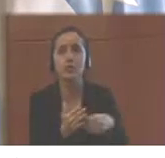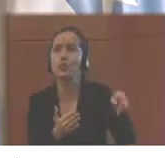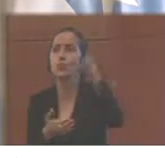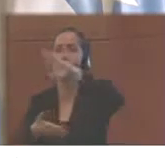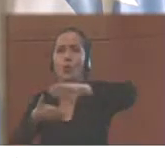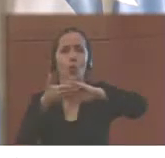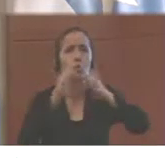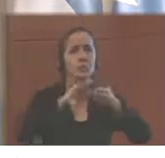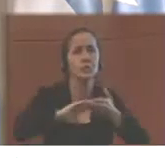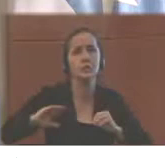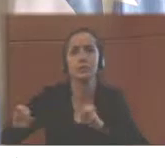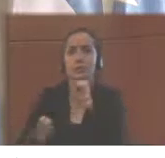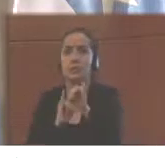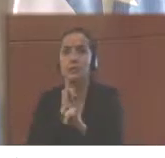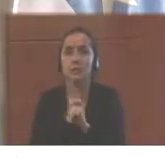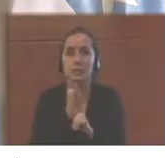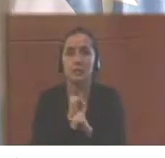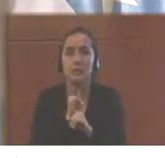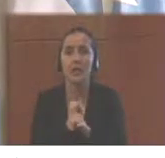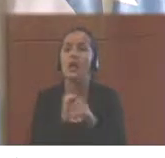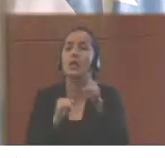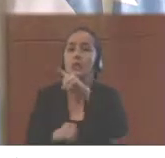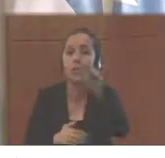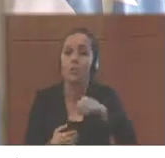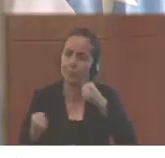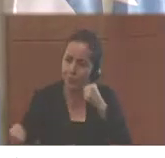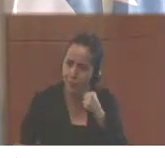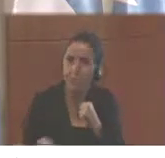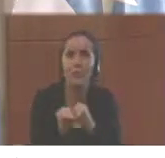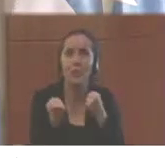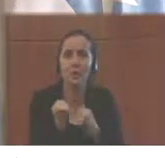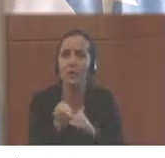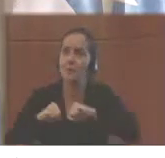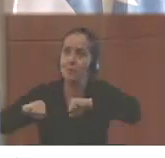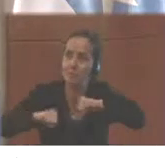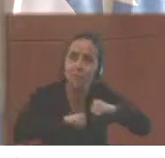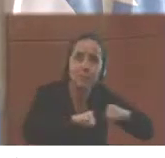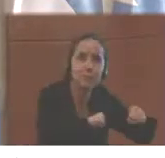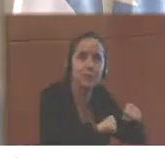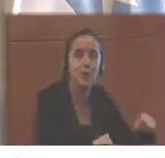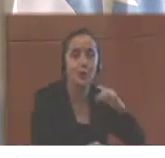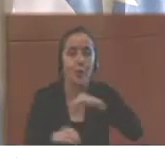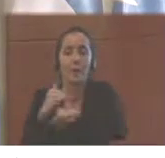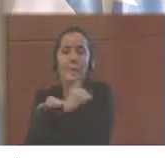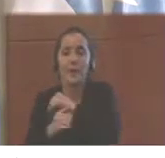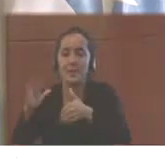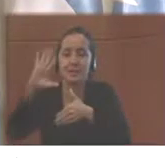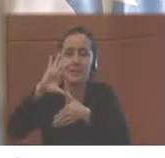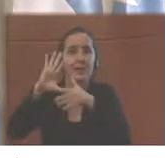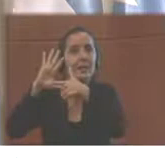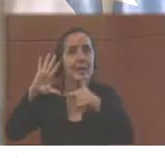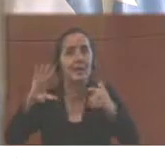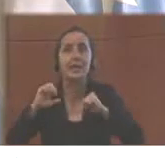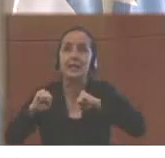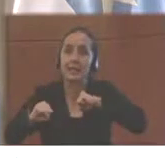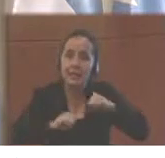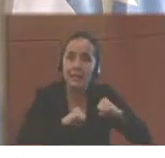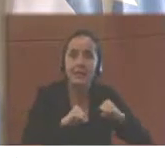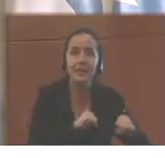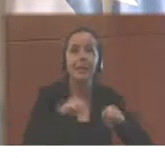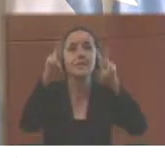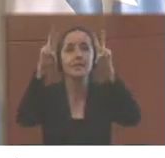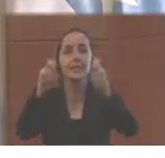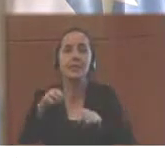And I have to thank the community and the United Nations for the efforts and their contribution to Central American countries,